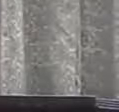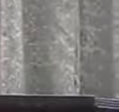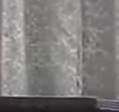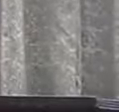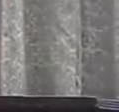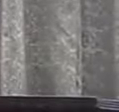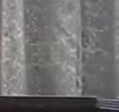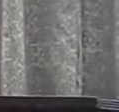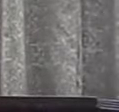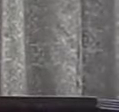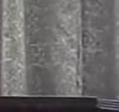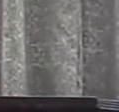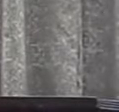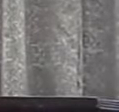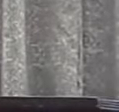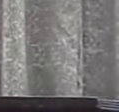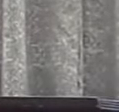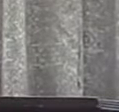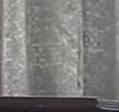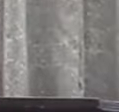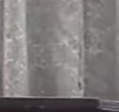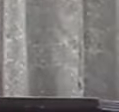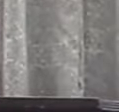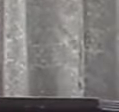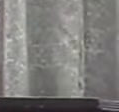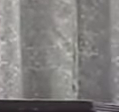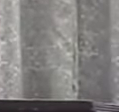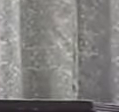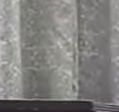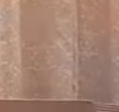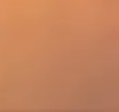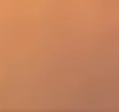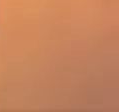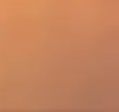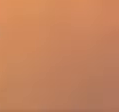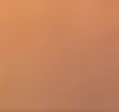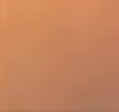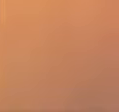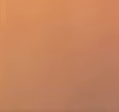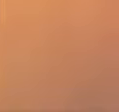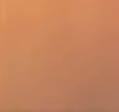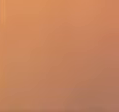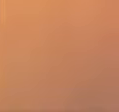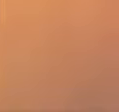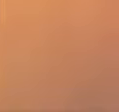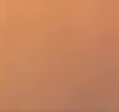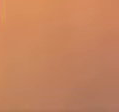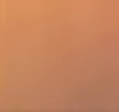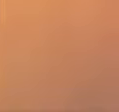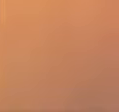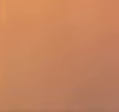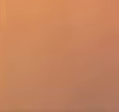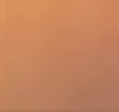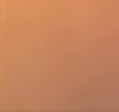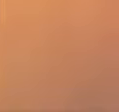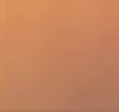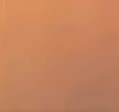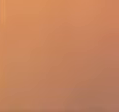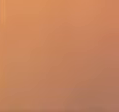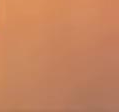In the second message, I want to dwell and concentrate on making commitments to the Lord, how commitment is